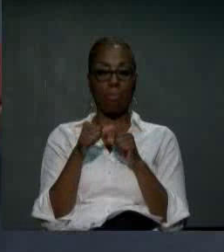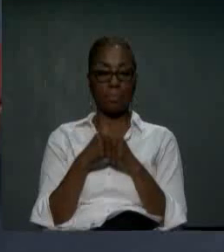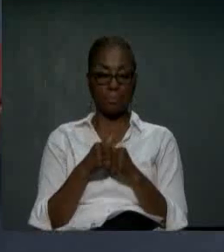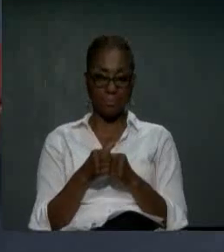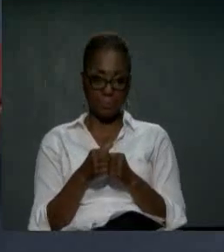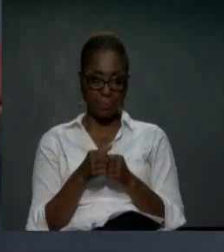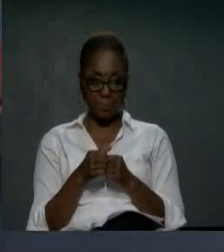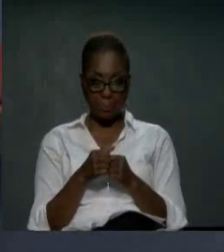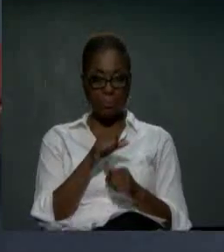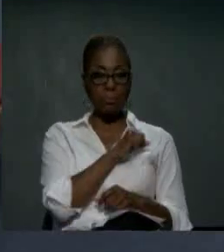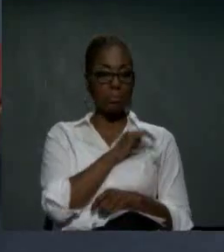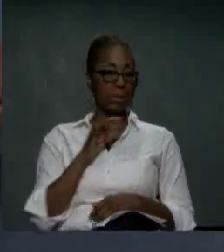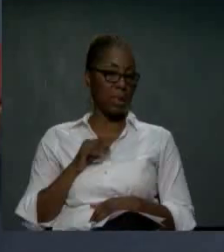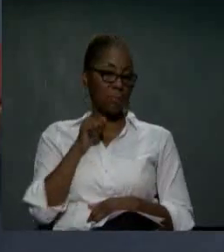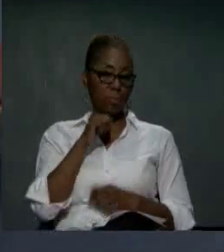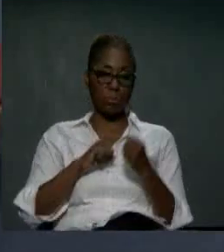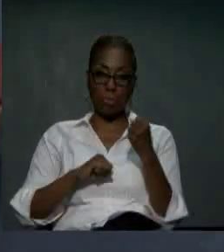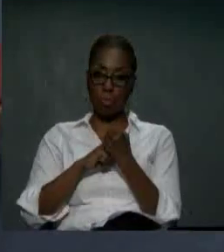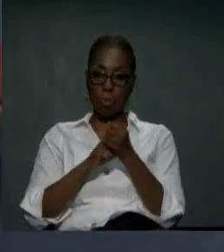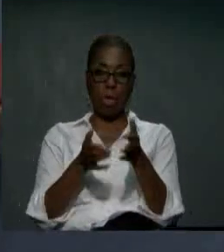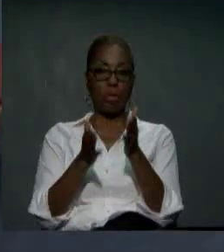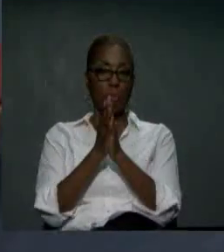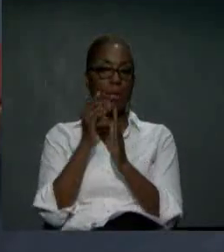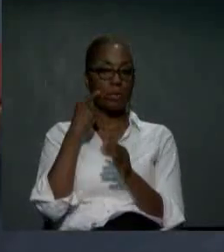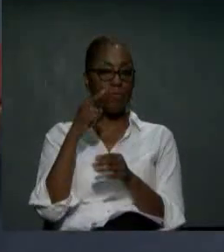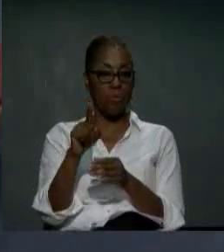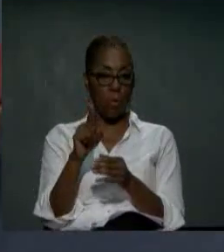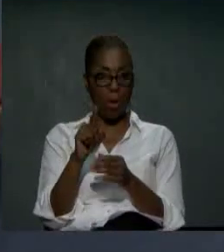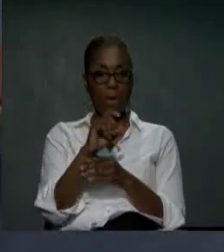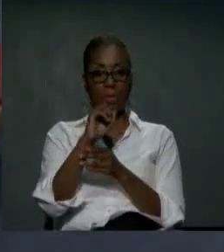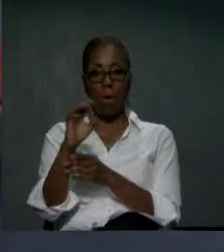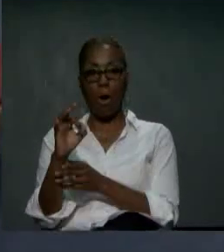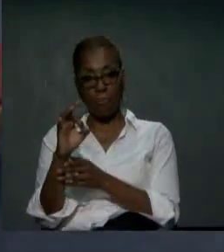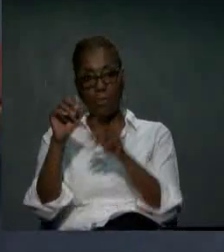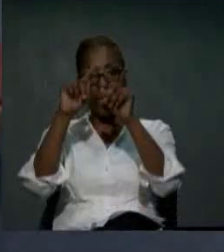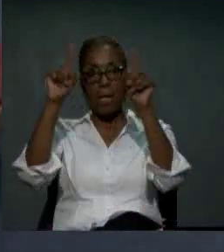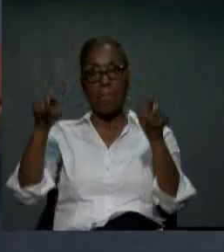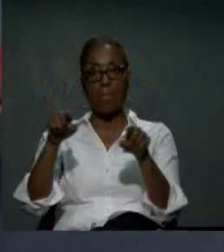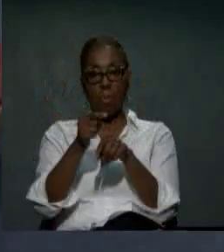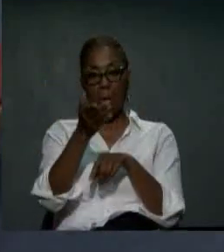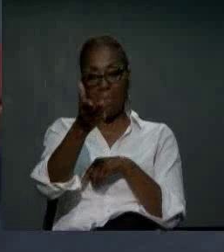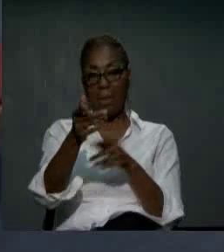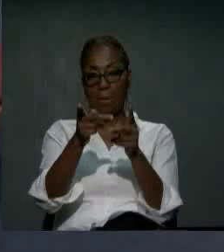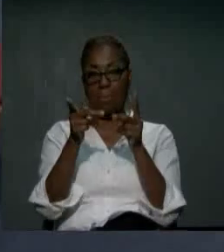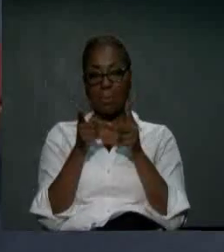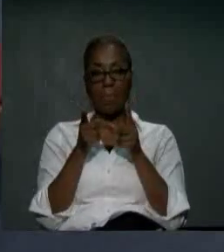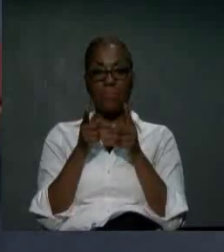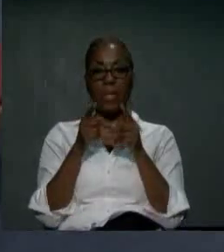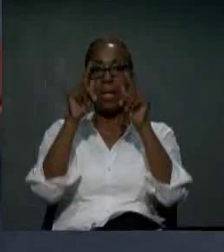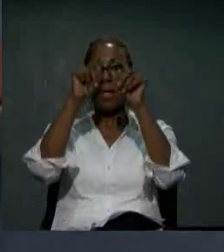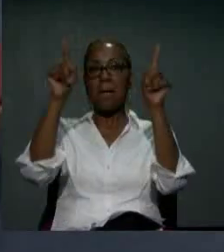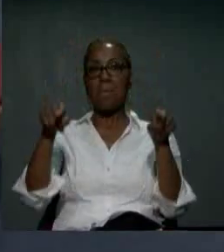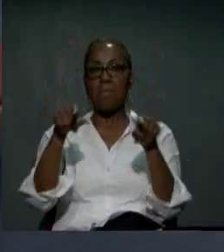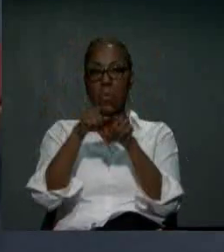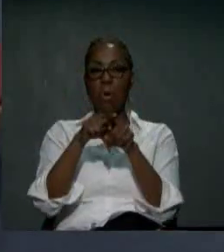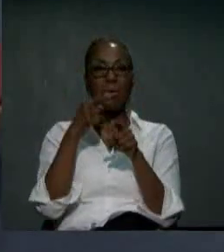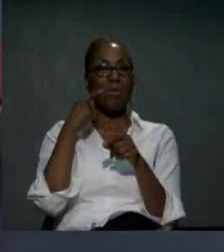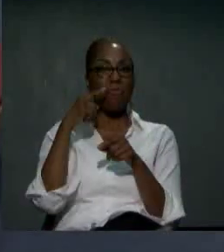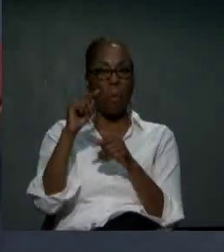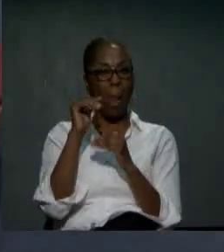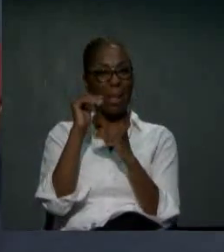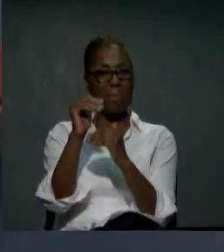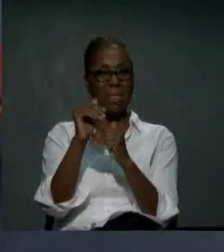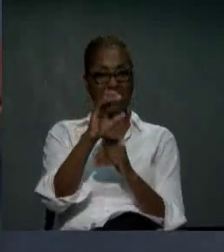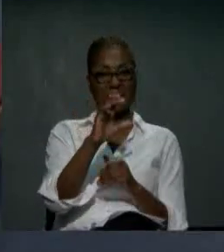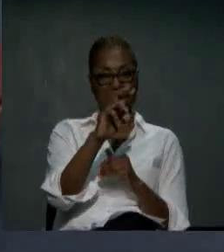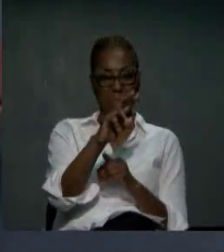The staff does not support the request for the off-premise billboard at this location. Billboards are typically limited to